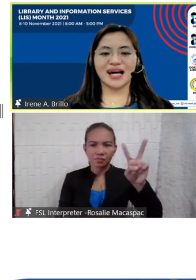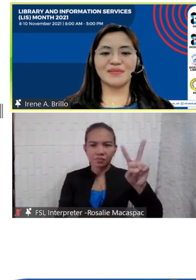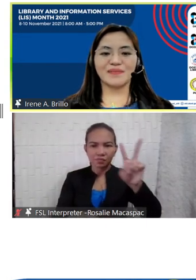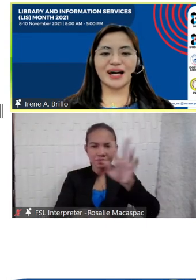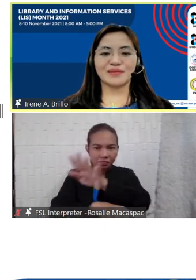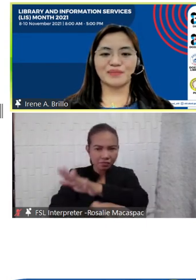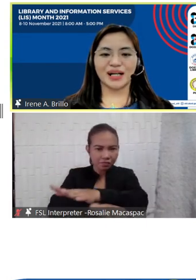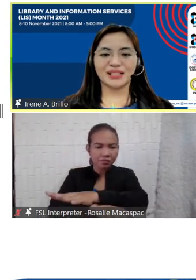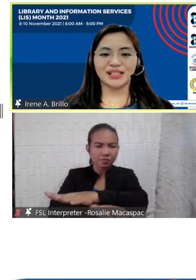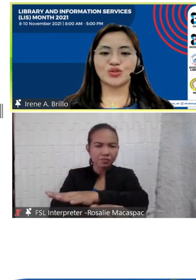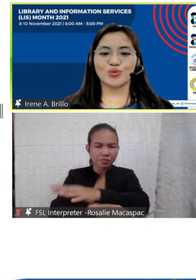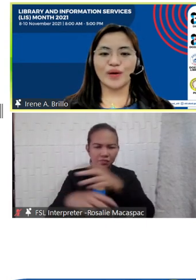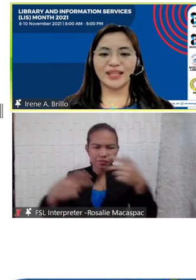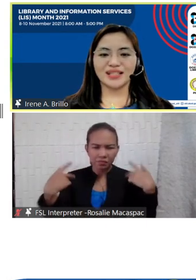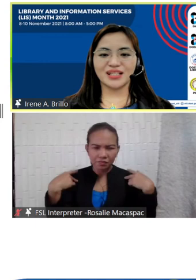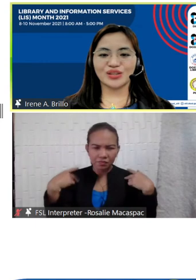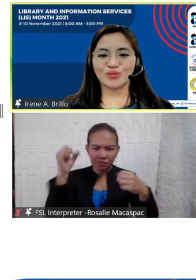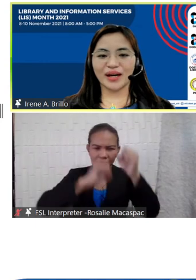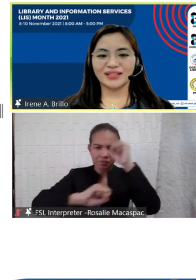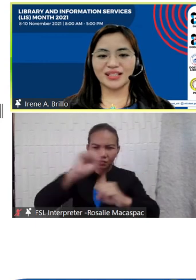ng SciMath Battle